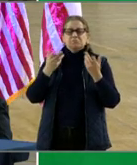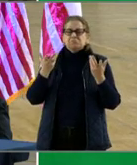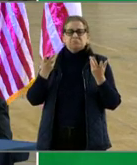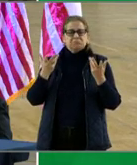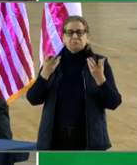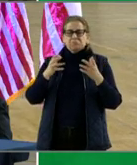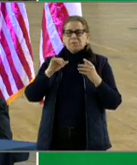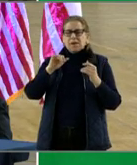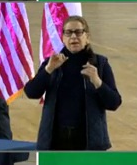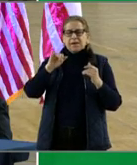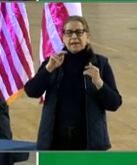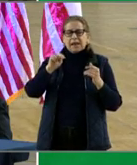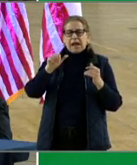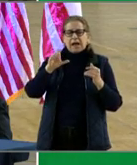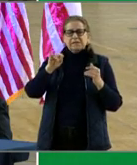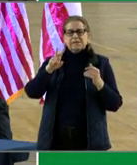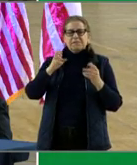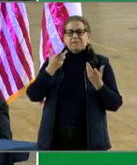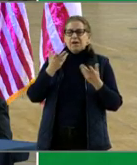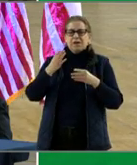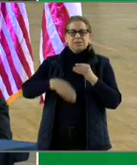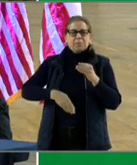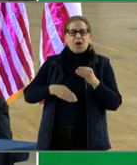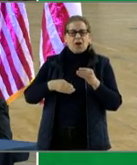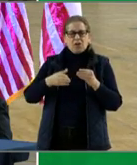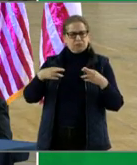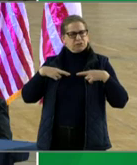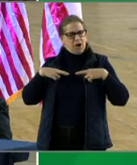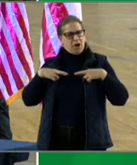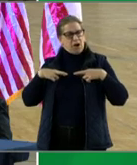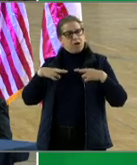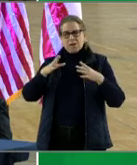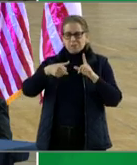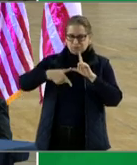active again, to be able to work in the District of Columbia.